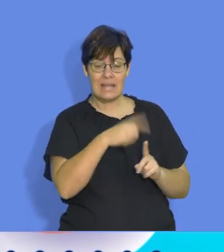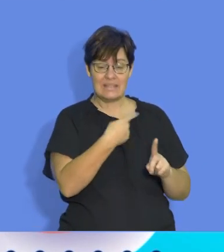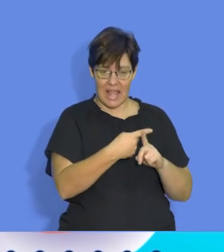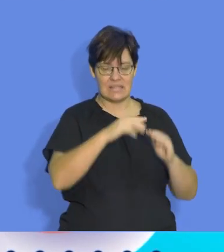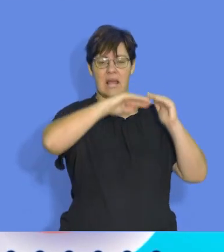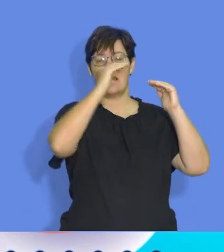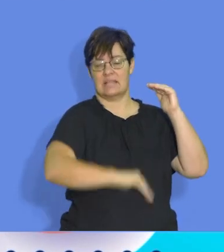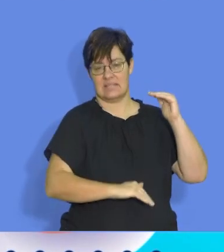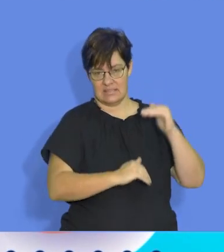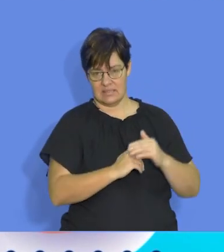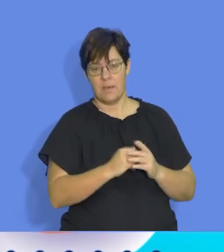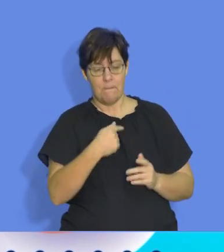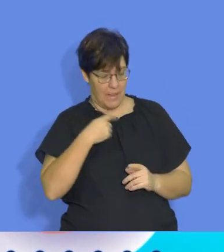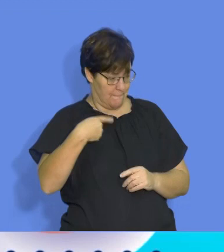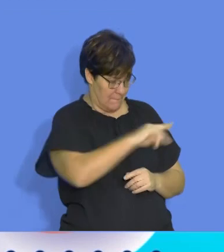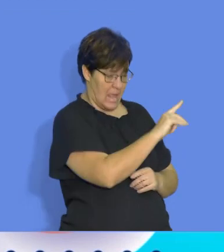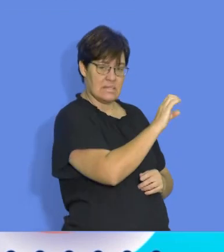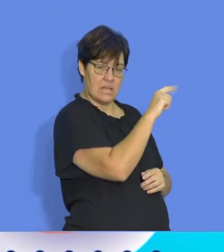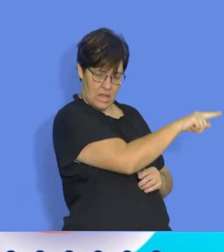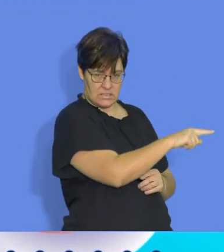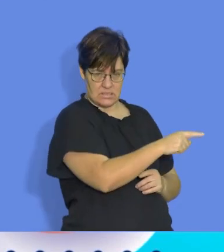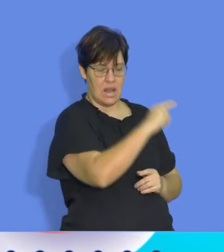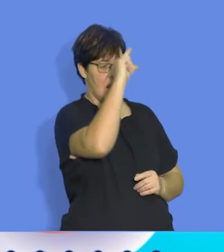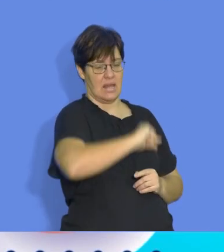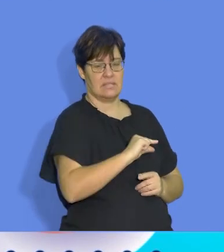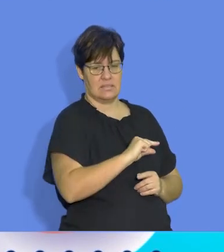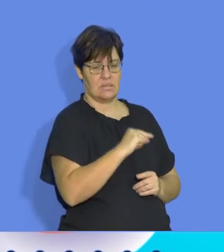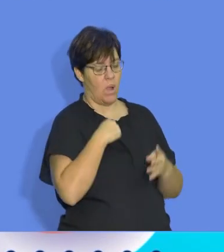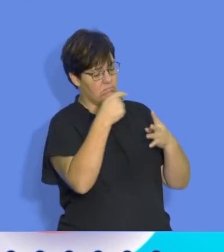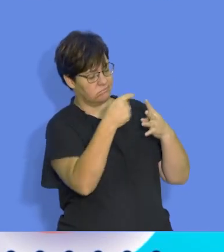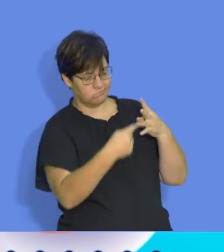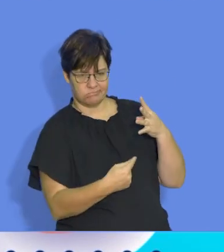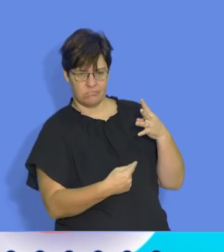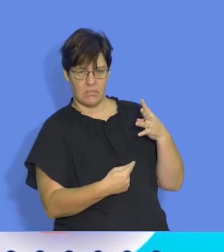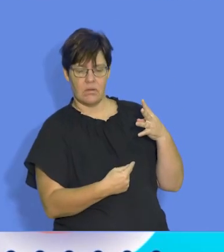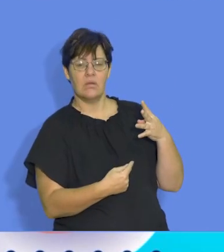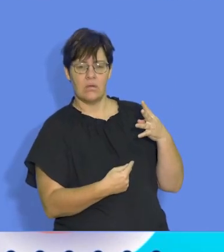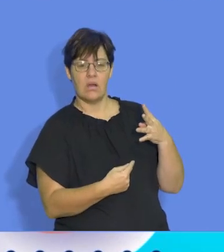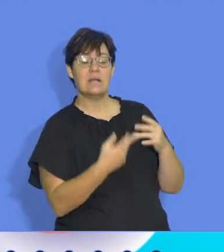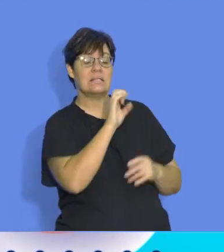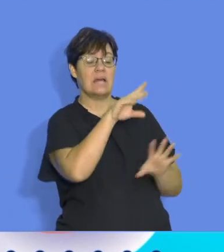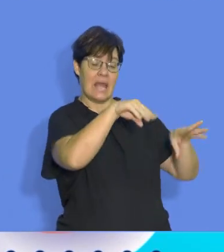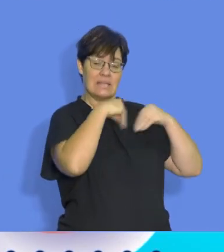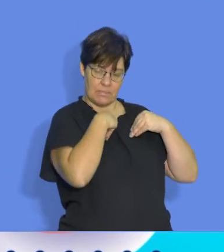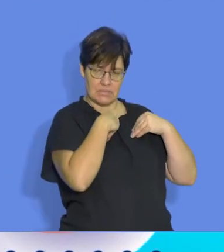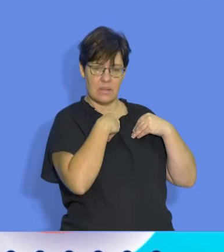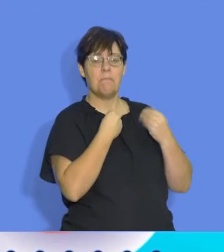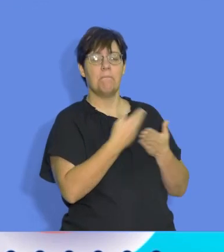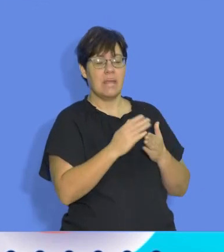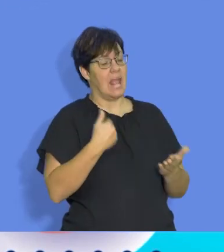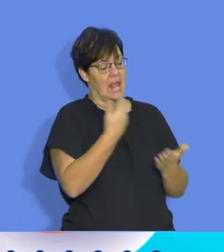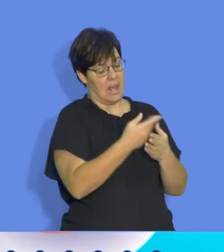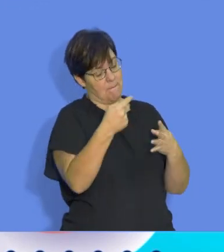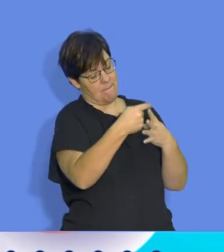you have to pay over to SARS, and that is what are items that are accepted by SARS for you to claim back against